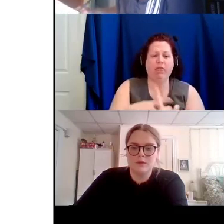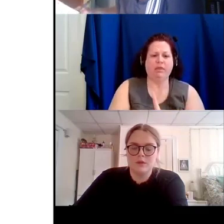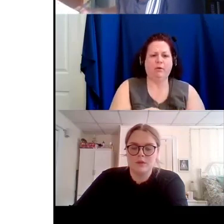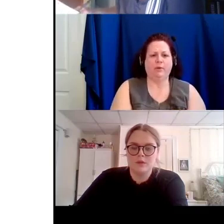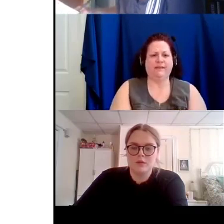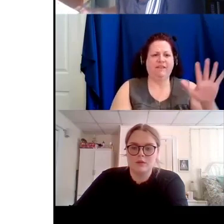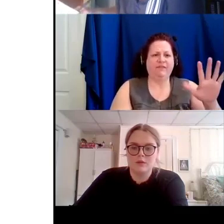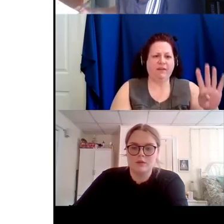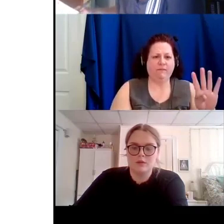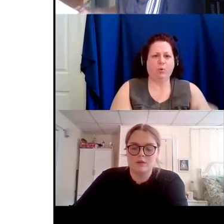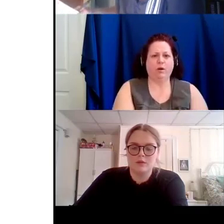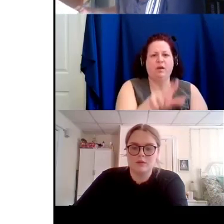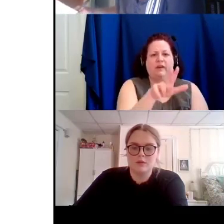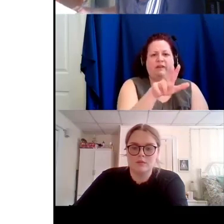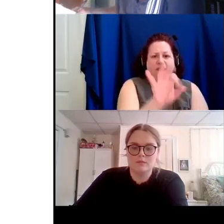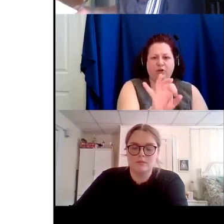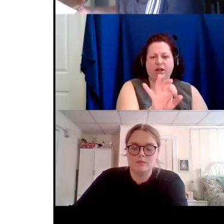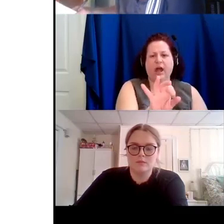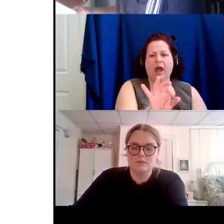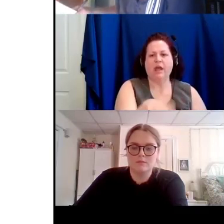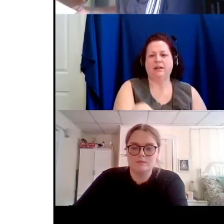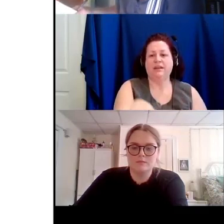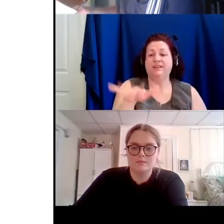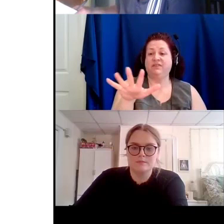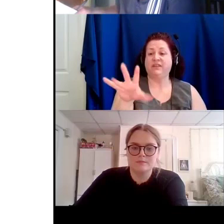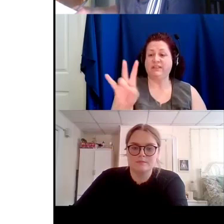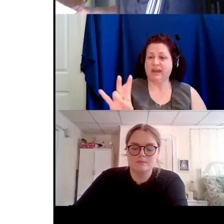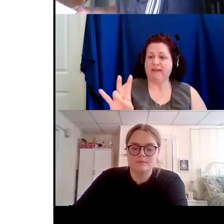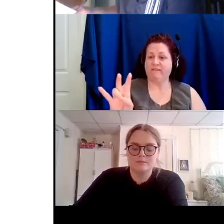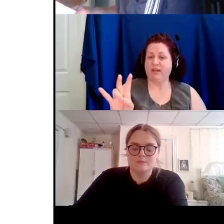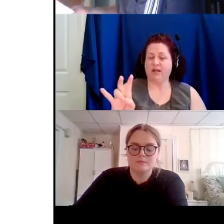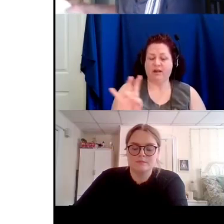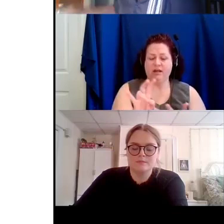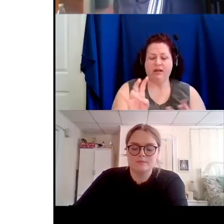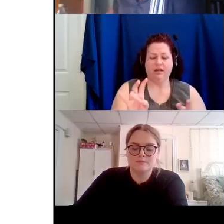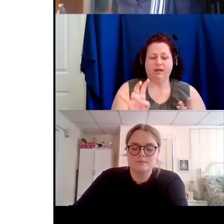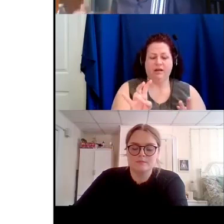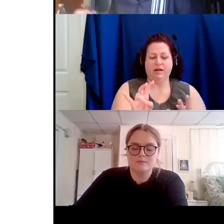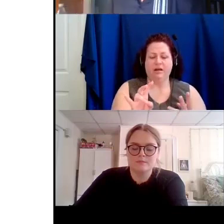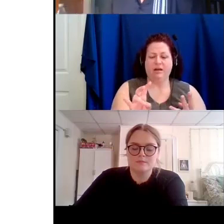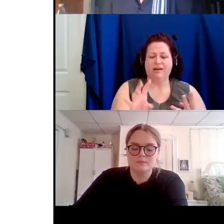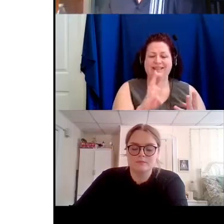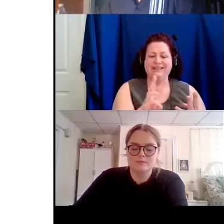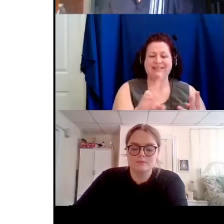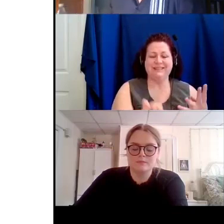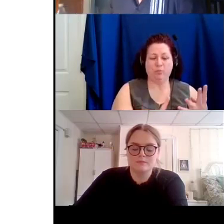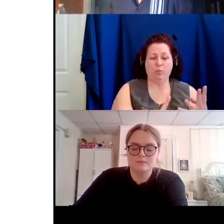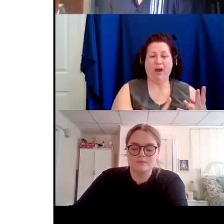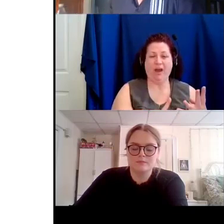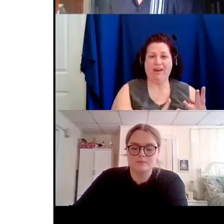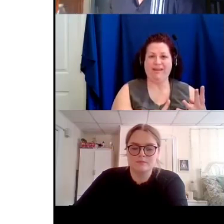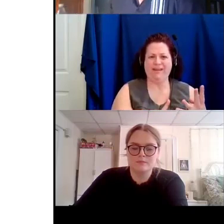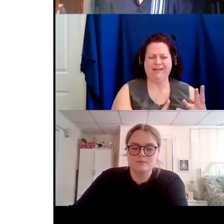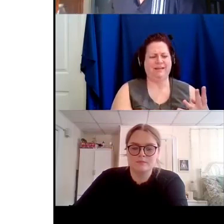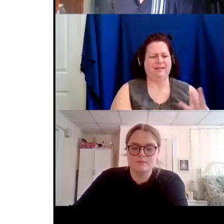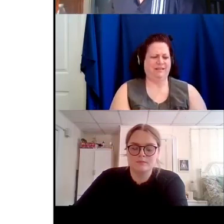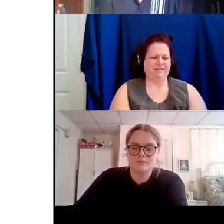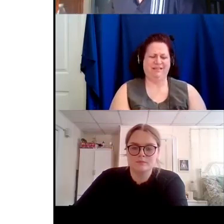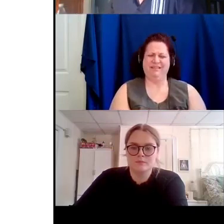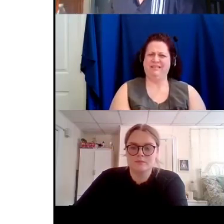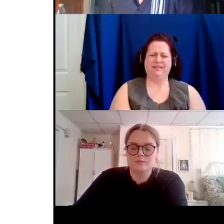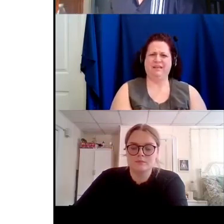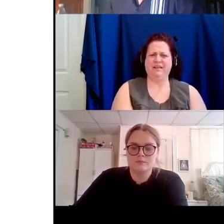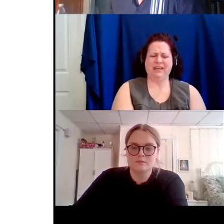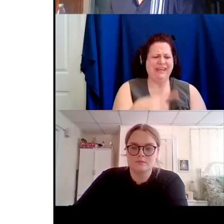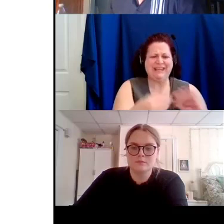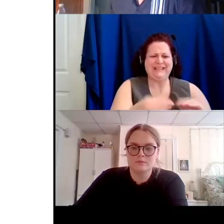one month, 39 the second month, 57 the third month, 61 the fourth month. It doesn't appear to be,